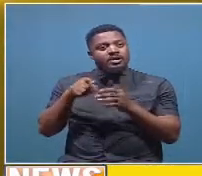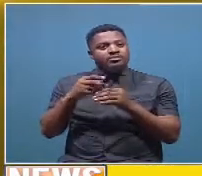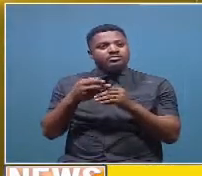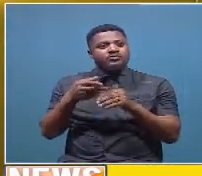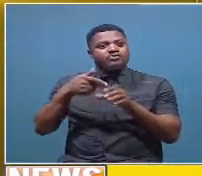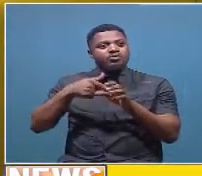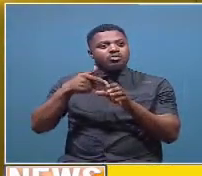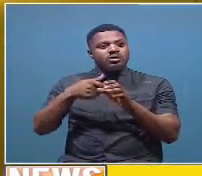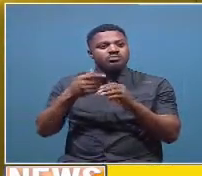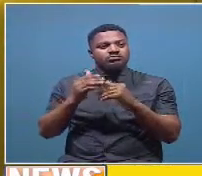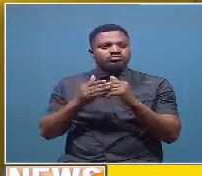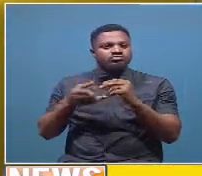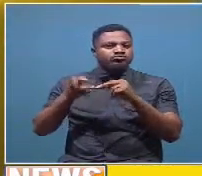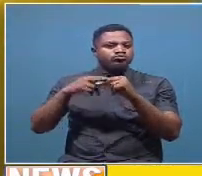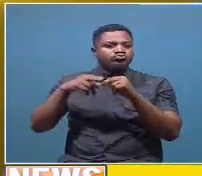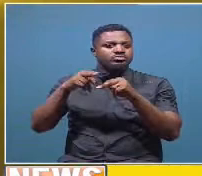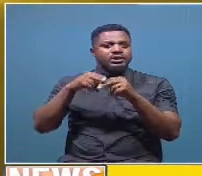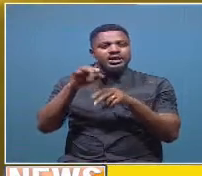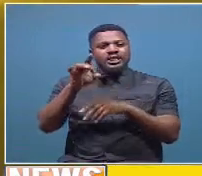of fuel is approximately